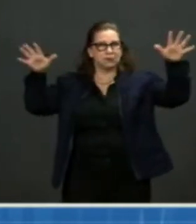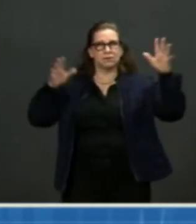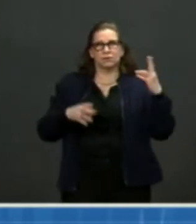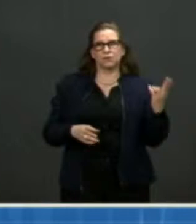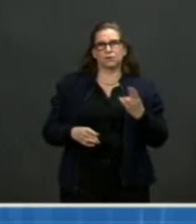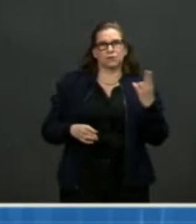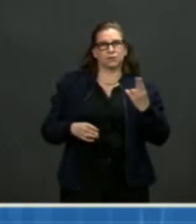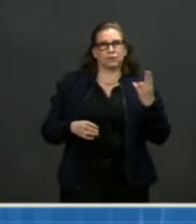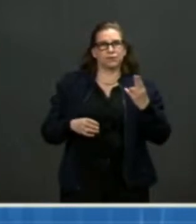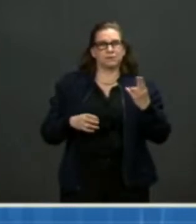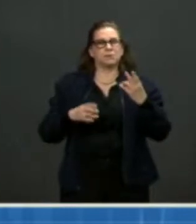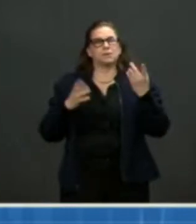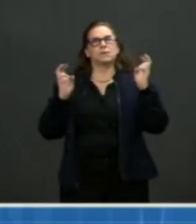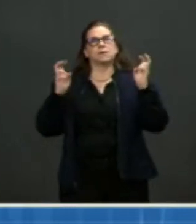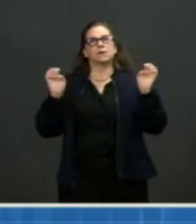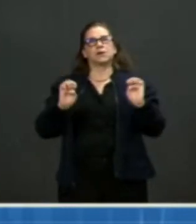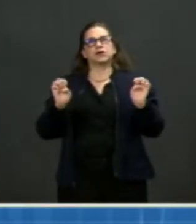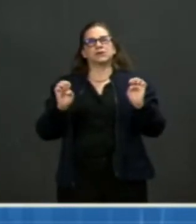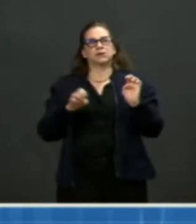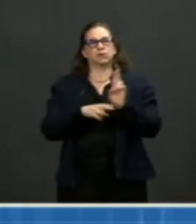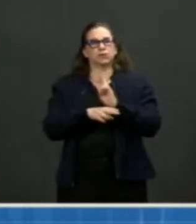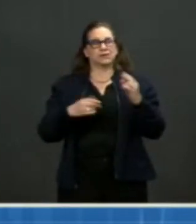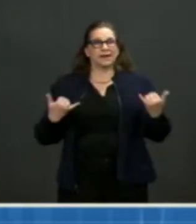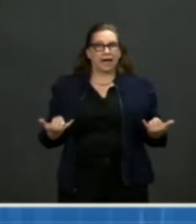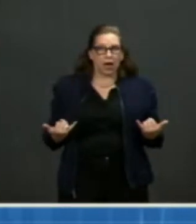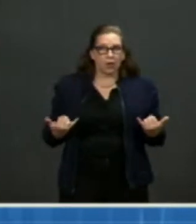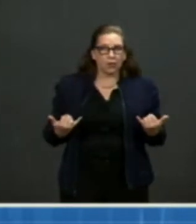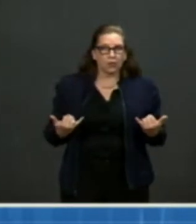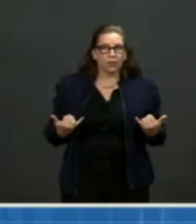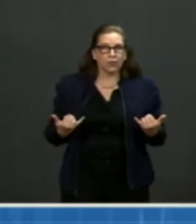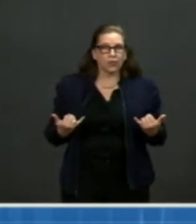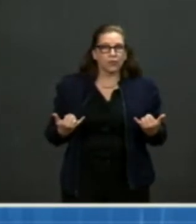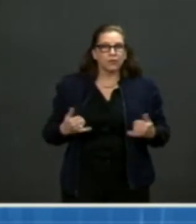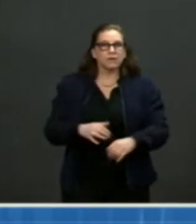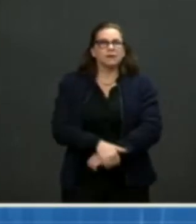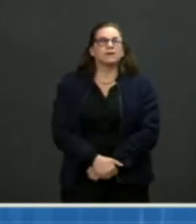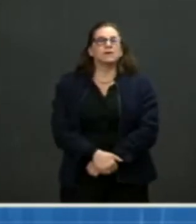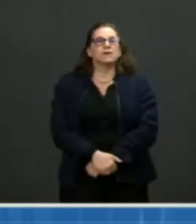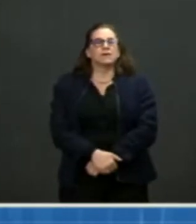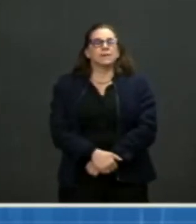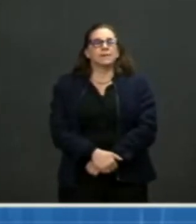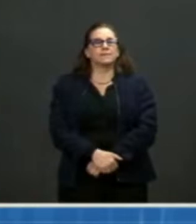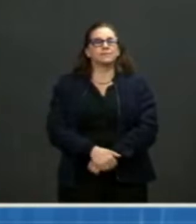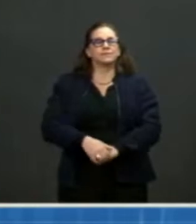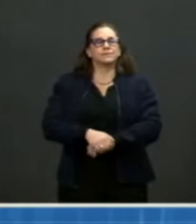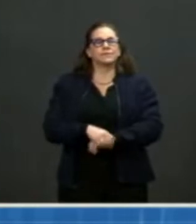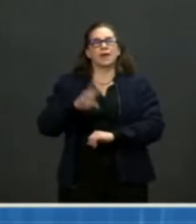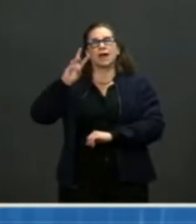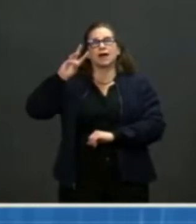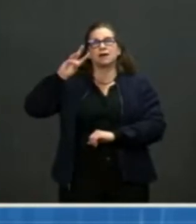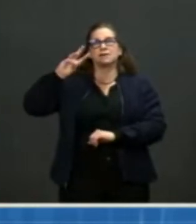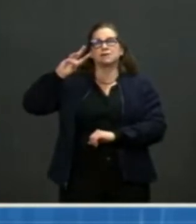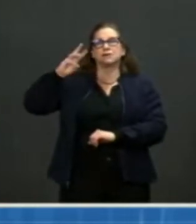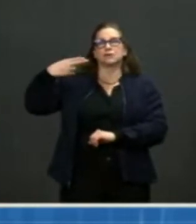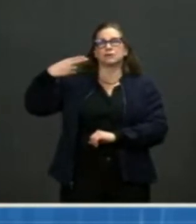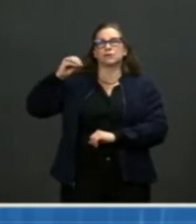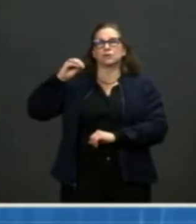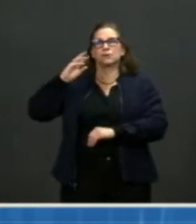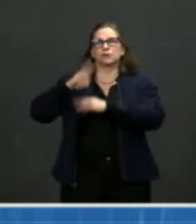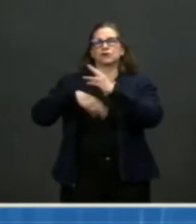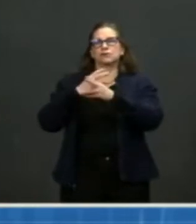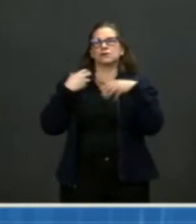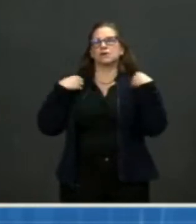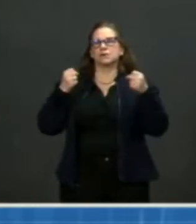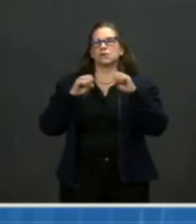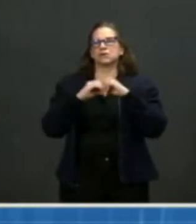WHO. I'll stop there and back to you, Andy. Thank you, Dr. Fauci. Dr. Walensky. Let's go to